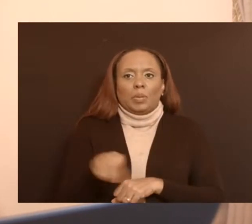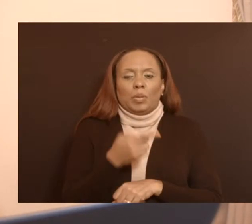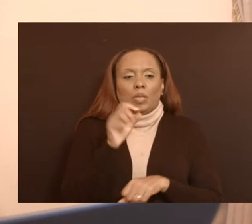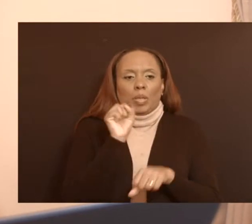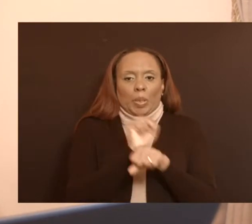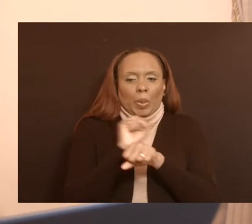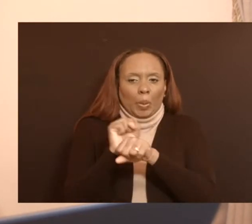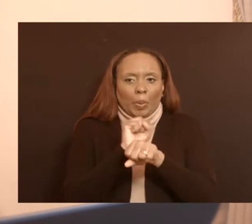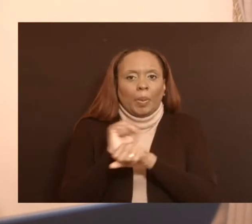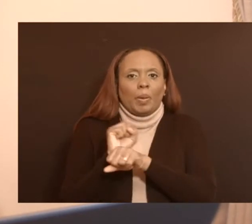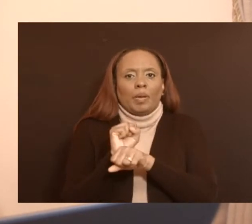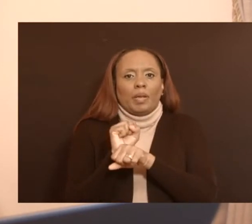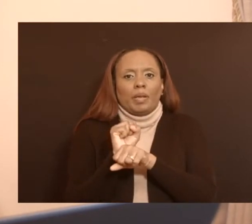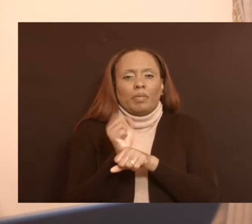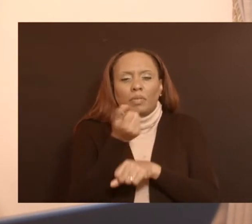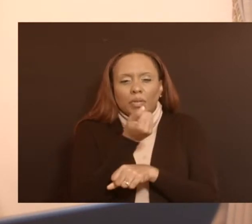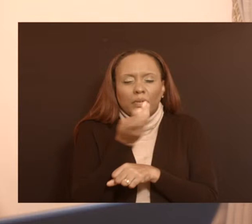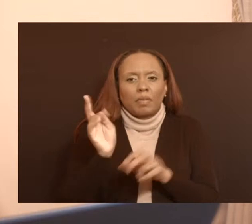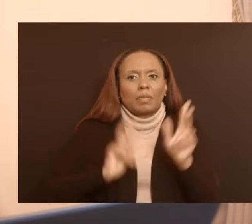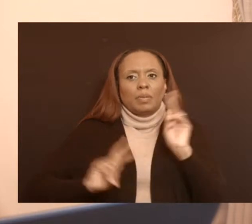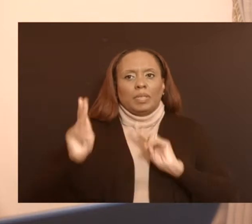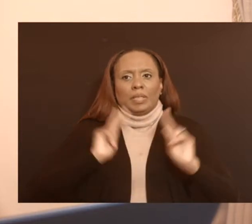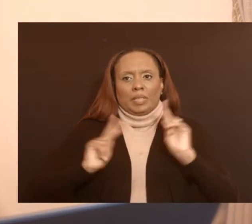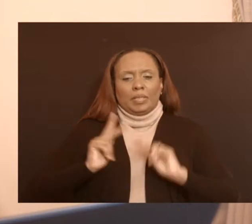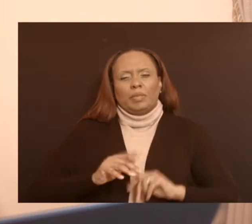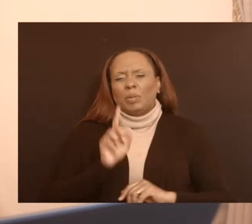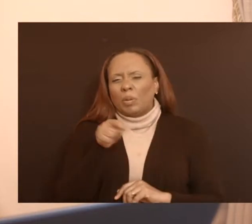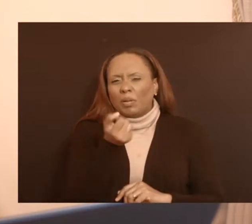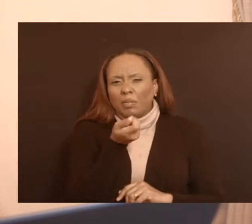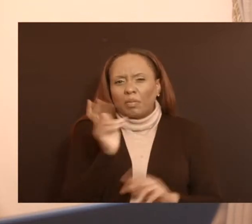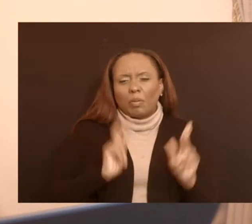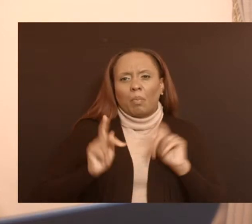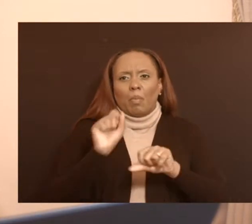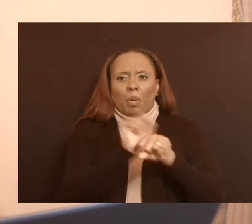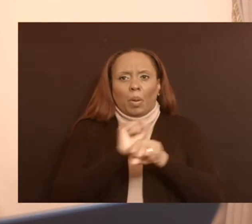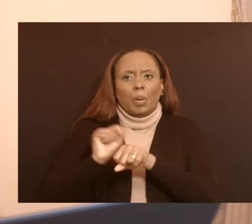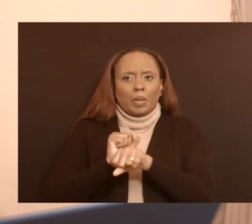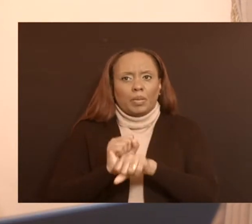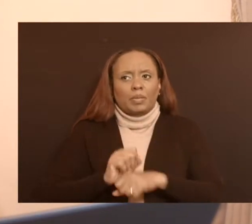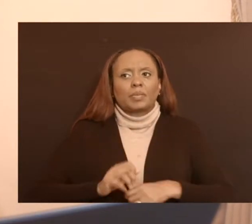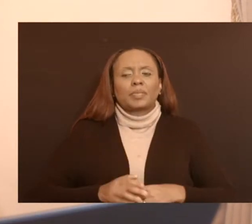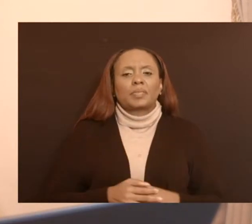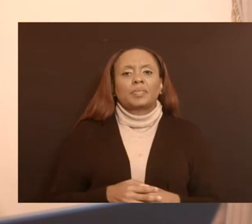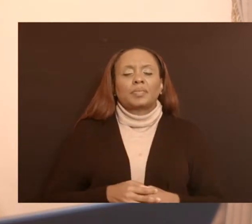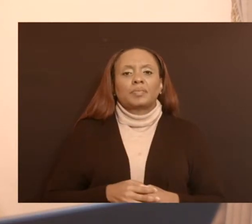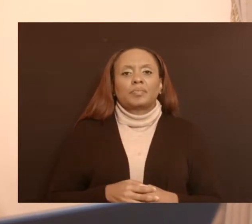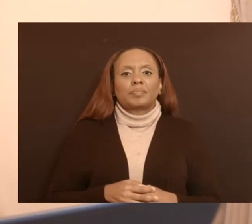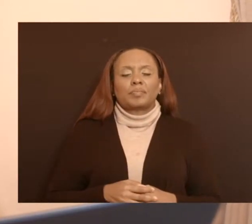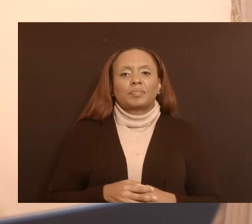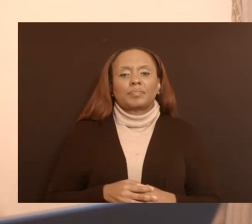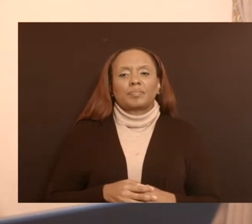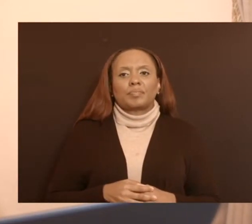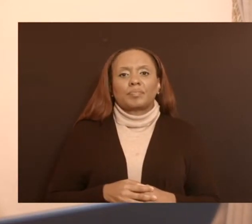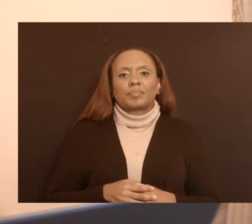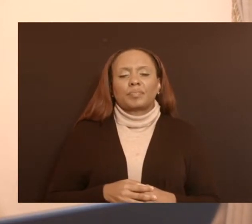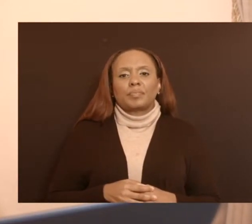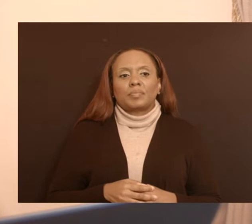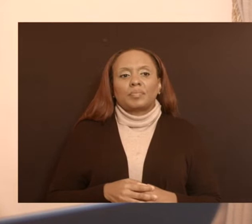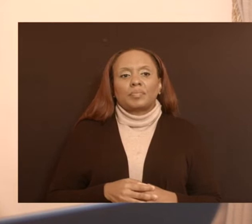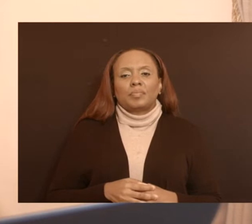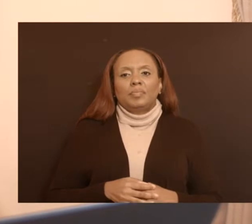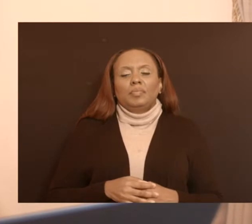wrong imagery, but you know what I mean. With fewer persons. Then there's been